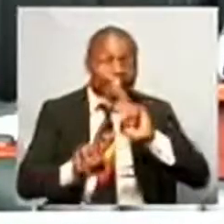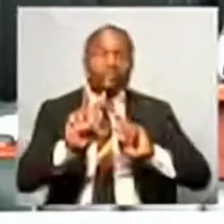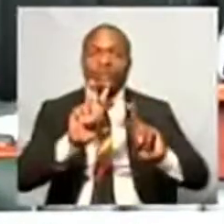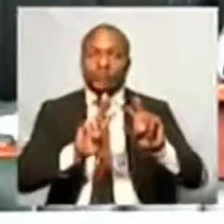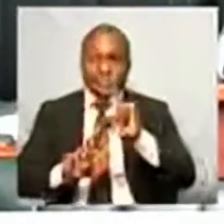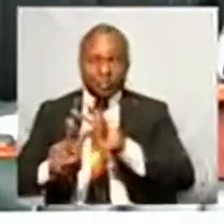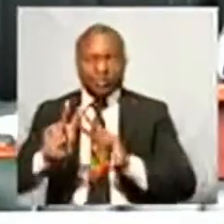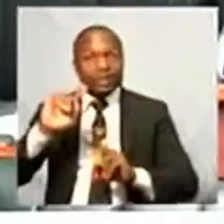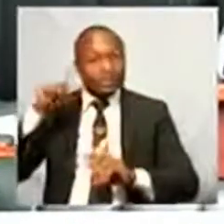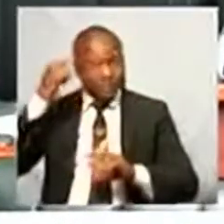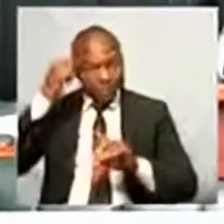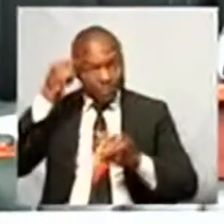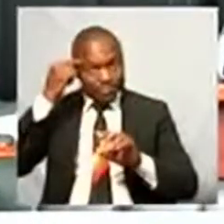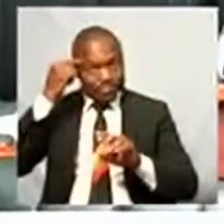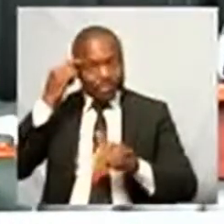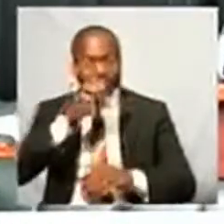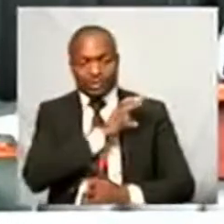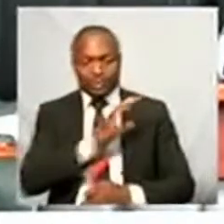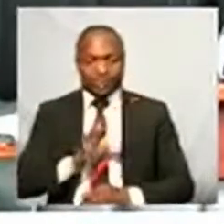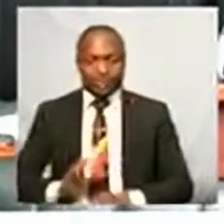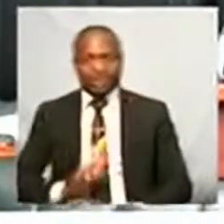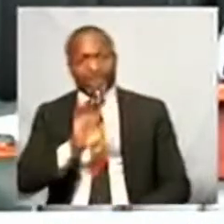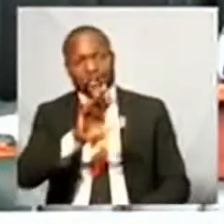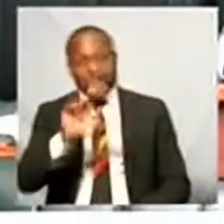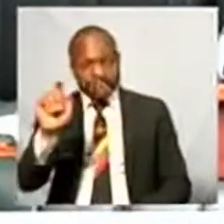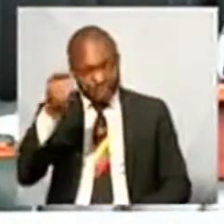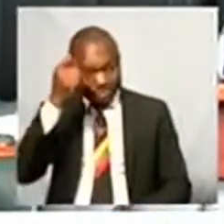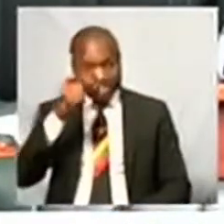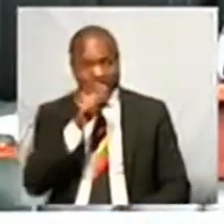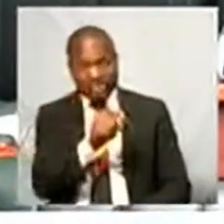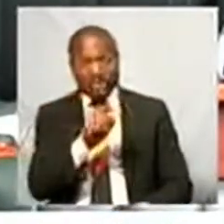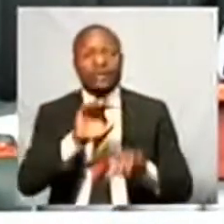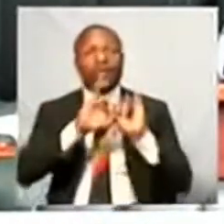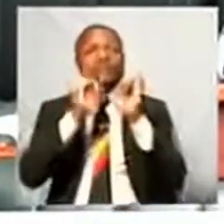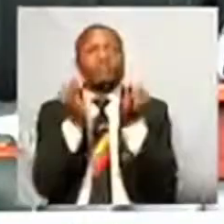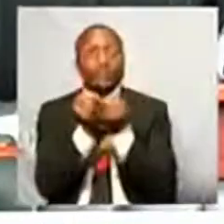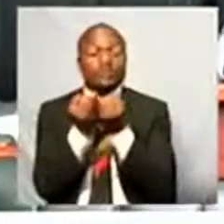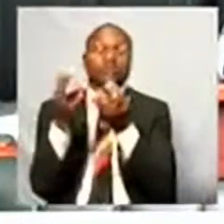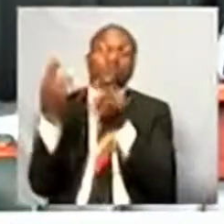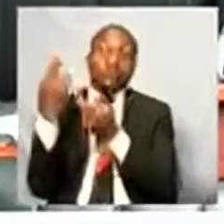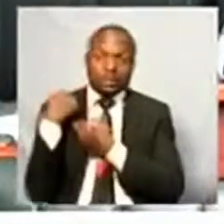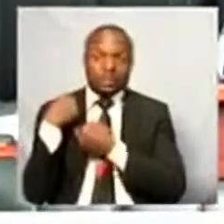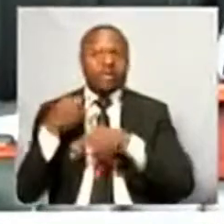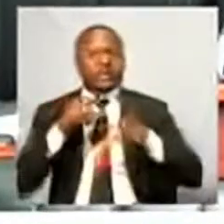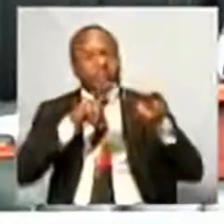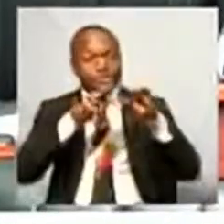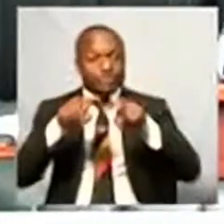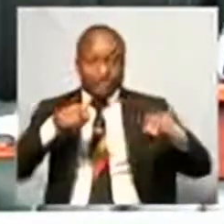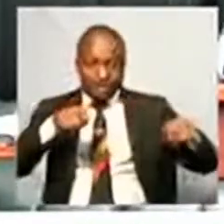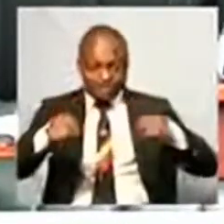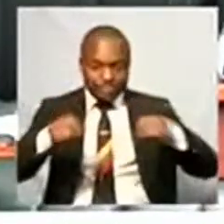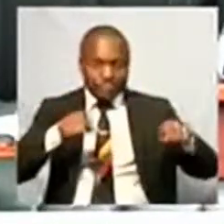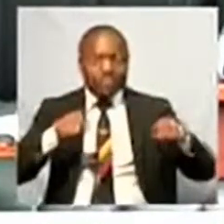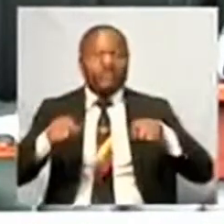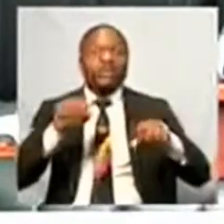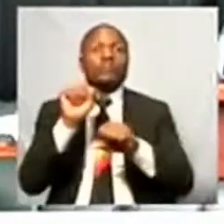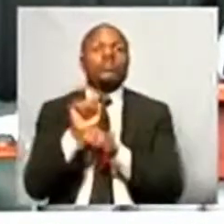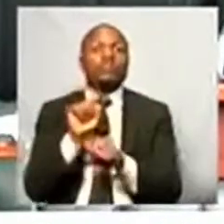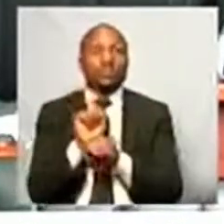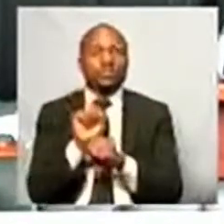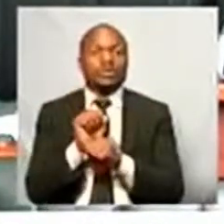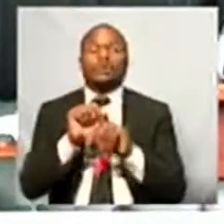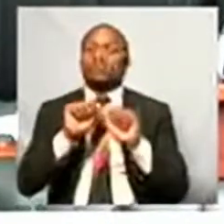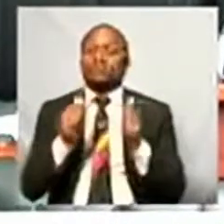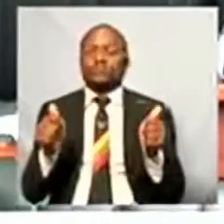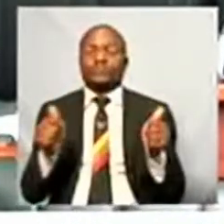of State Corporations. This institution is responsible for monitoring governance and operational